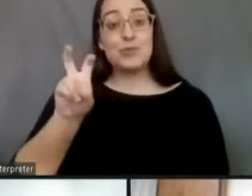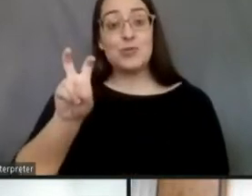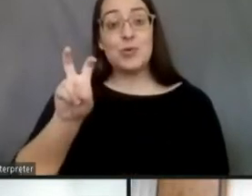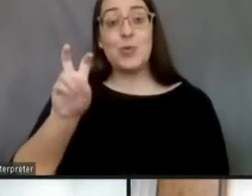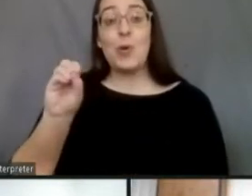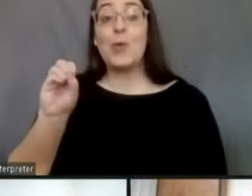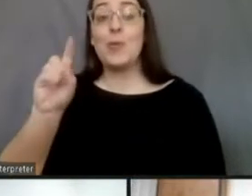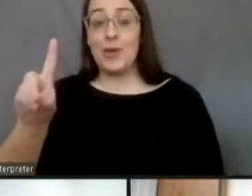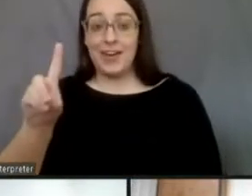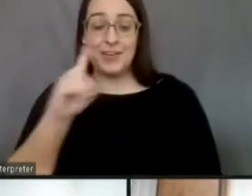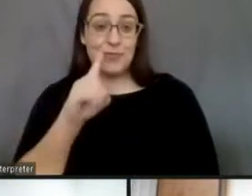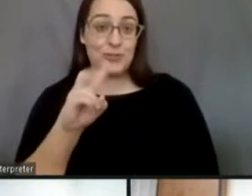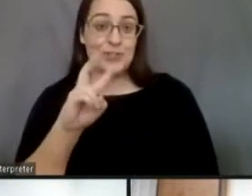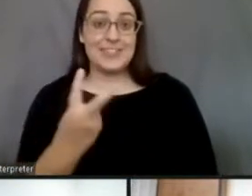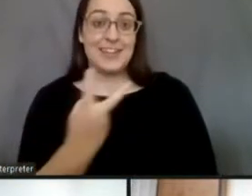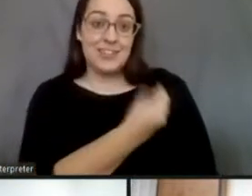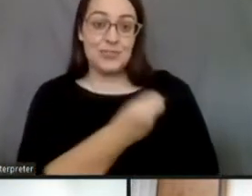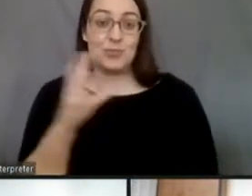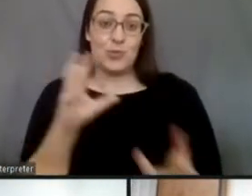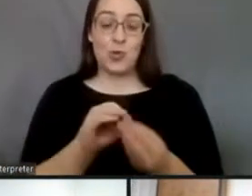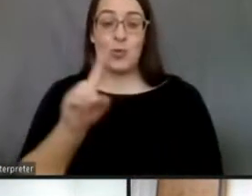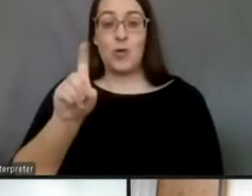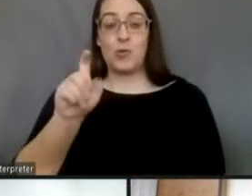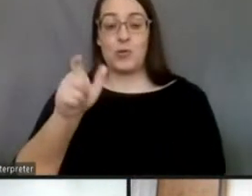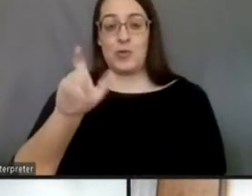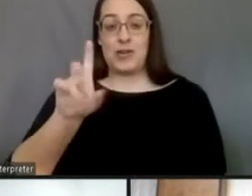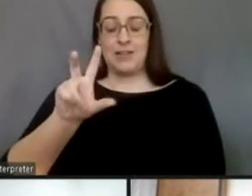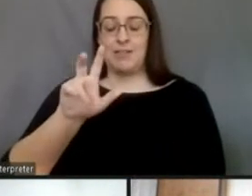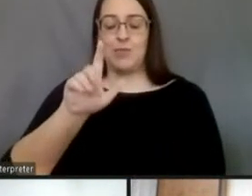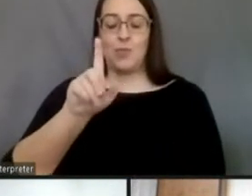50,201 second doses, for a total of